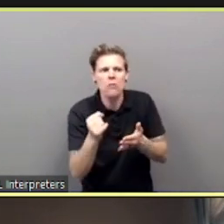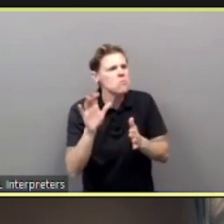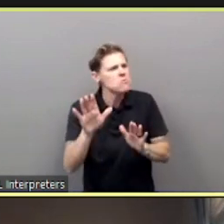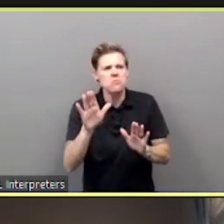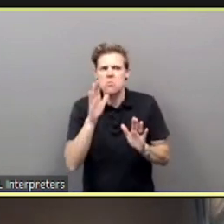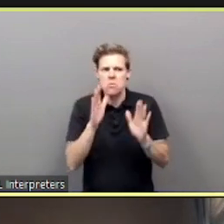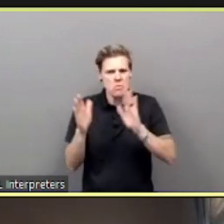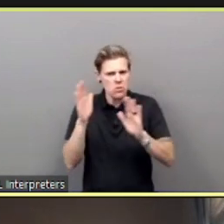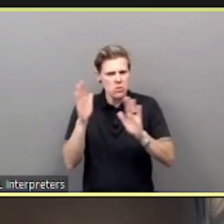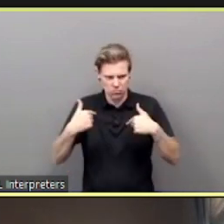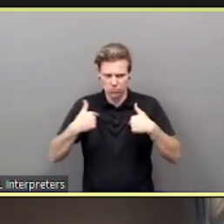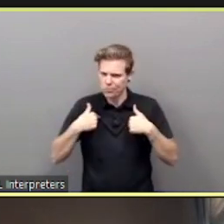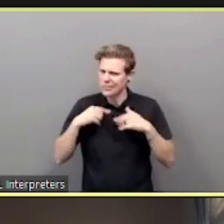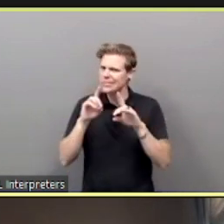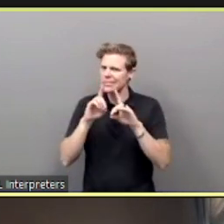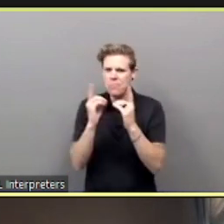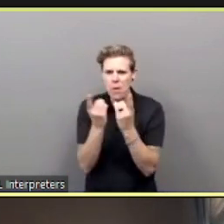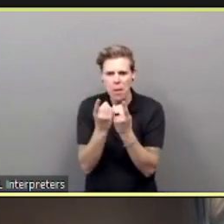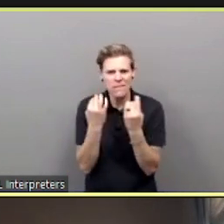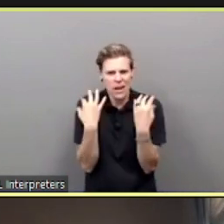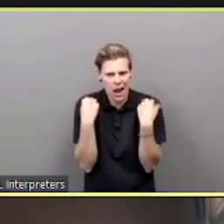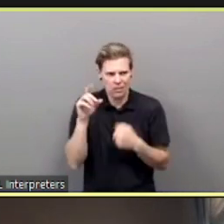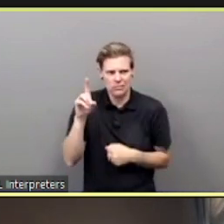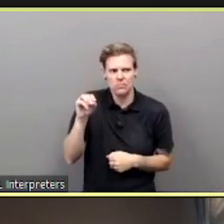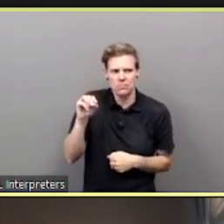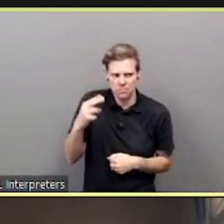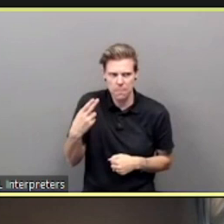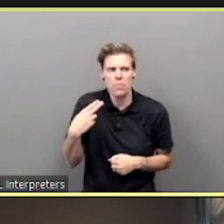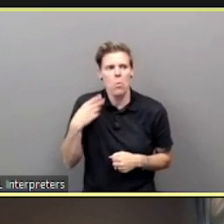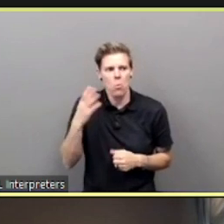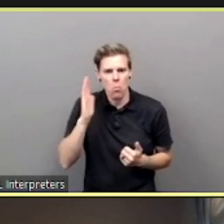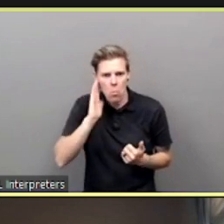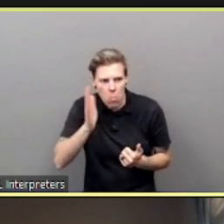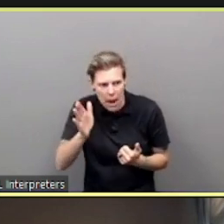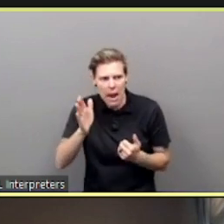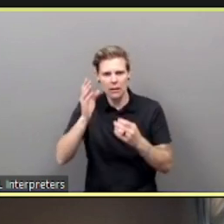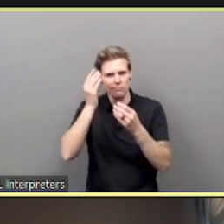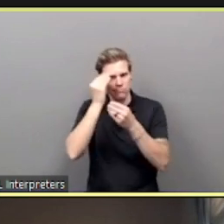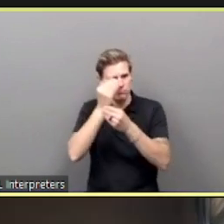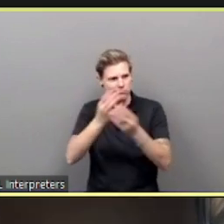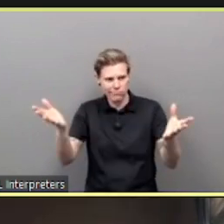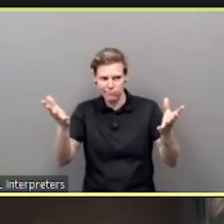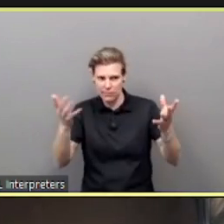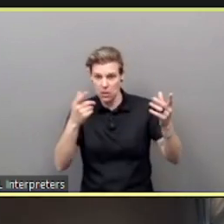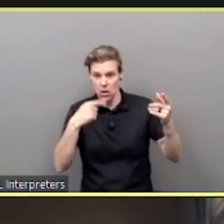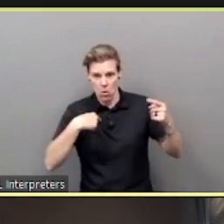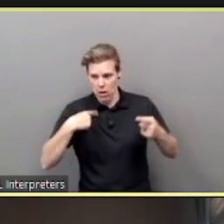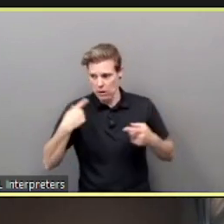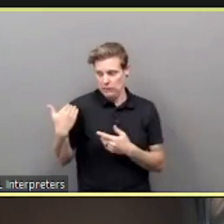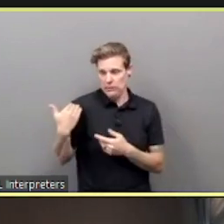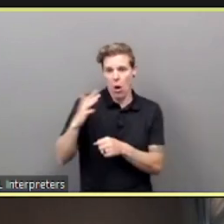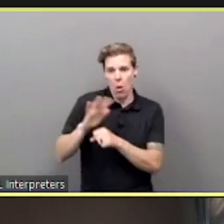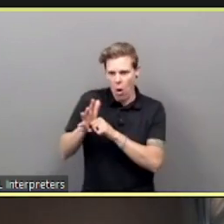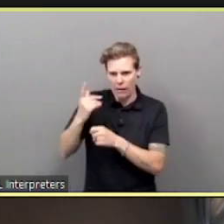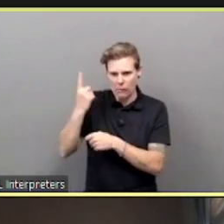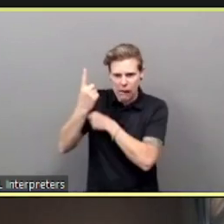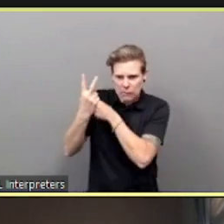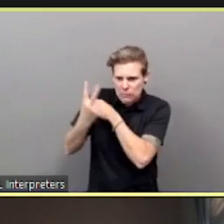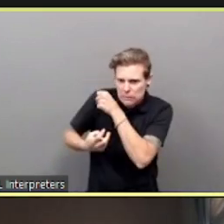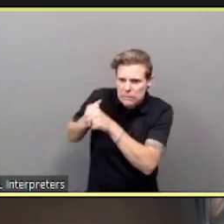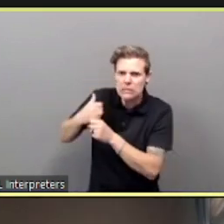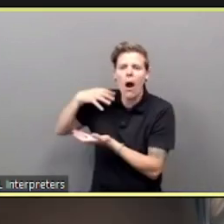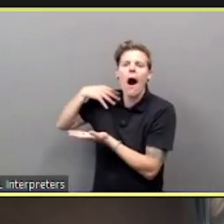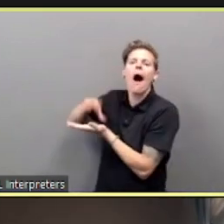lot of planning. One thing that this COVID pandemic has taught us on our 561st